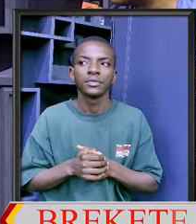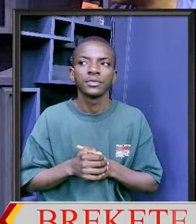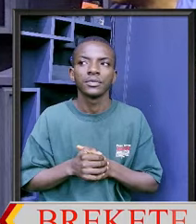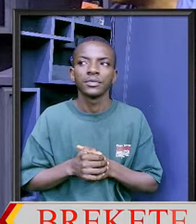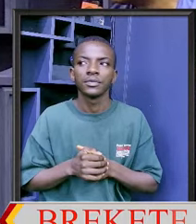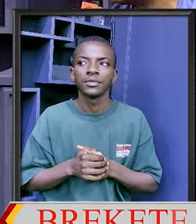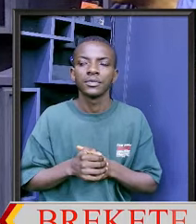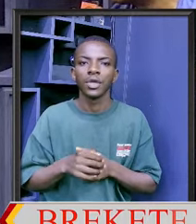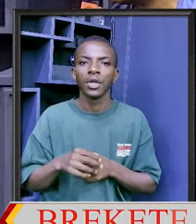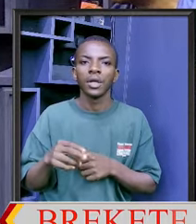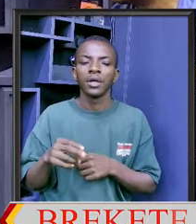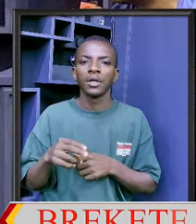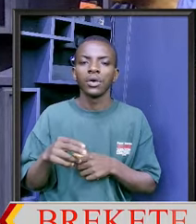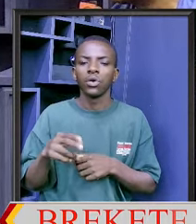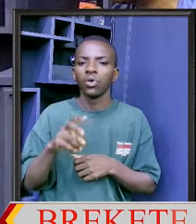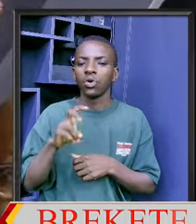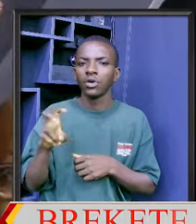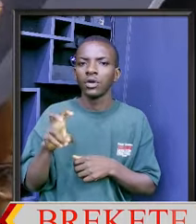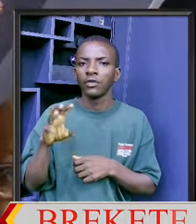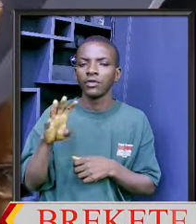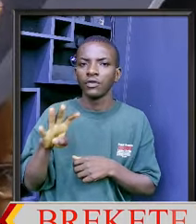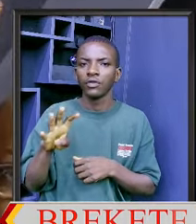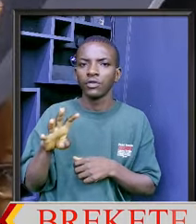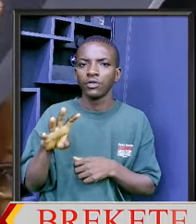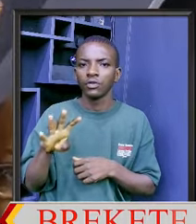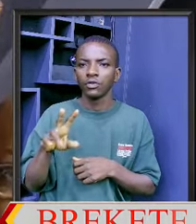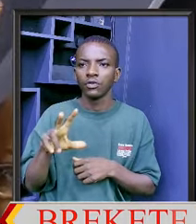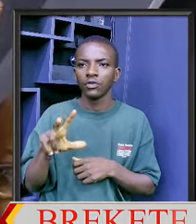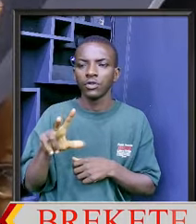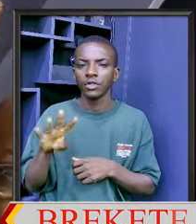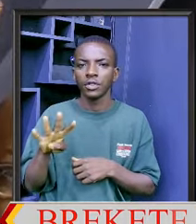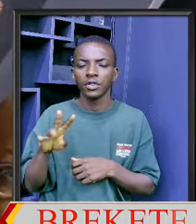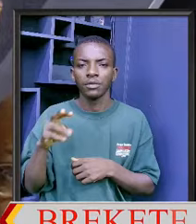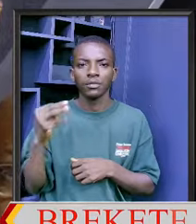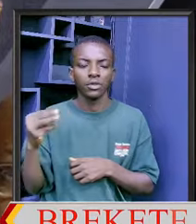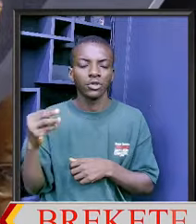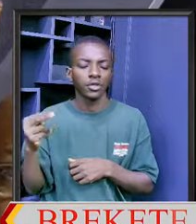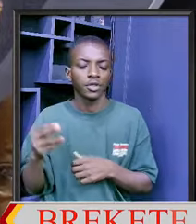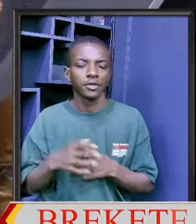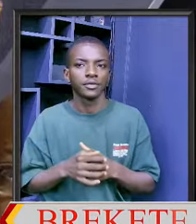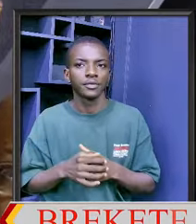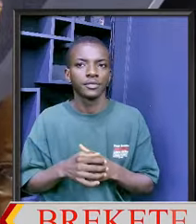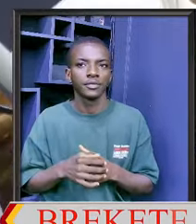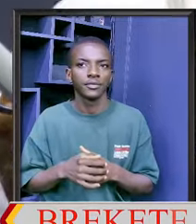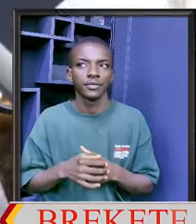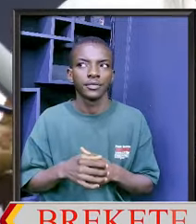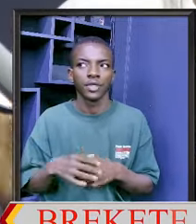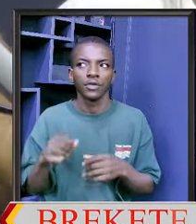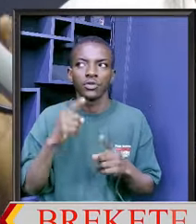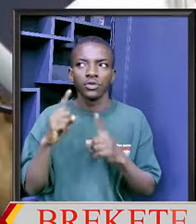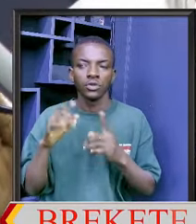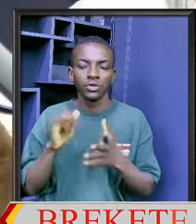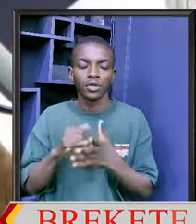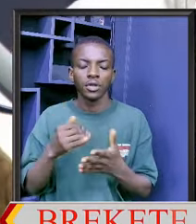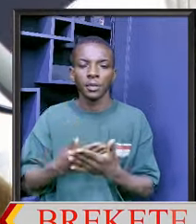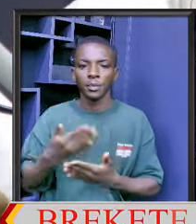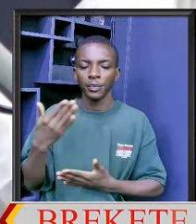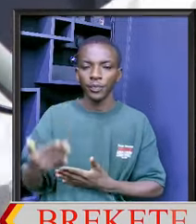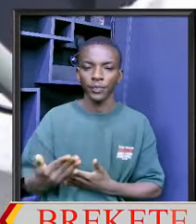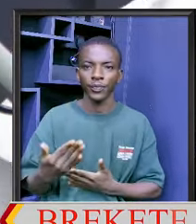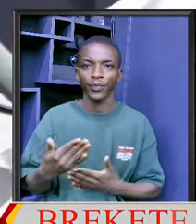I say 143 million naira. I go give you the book, make you see. You go, if they talk, say them